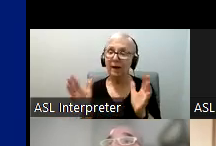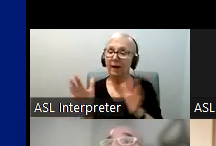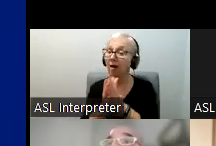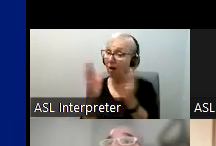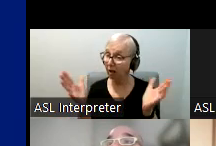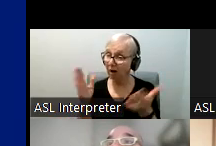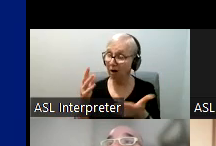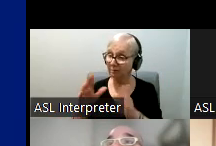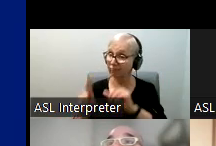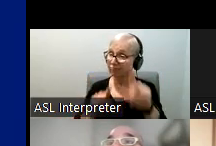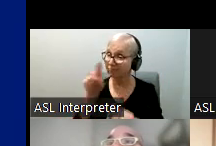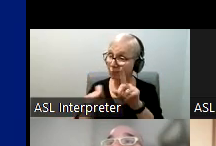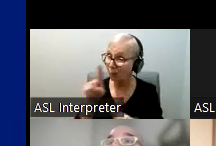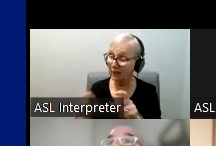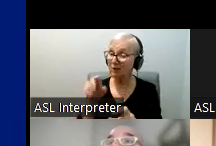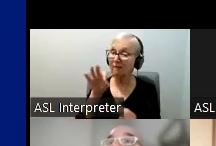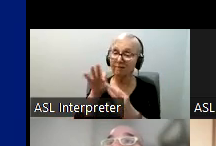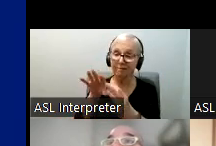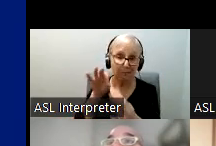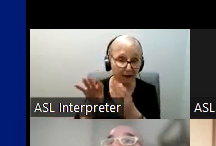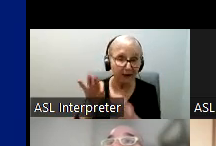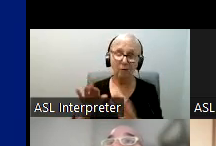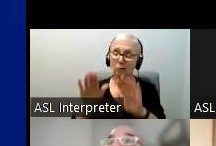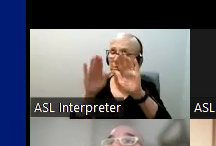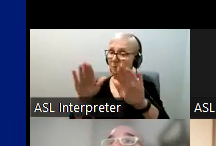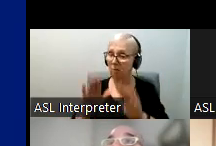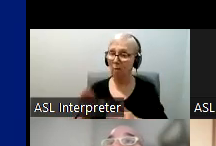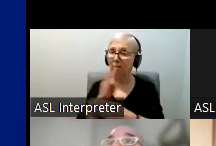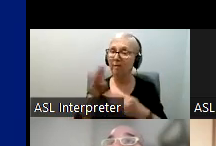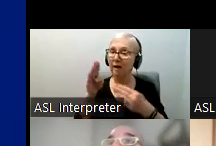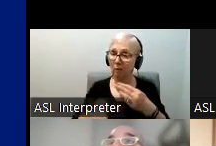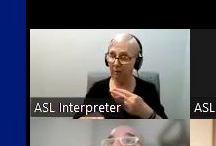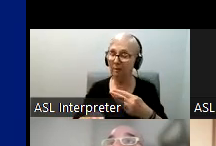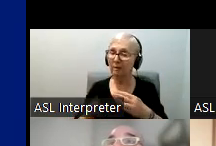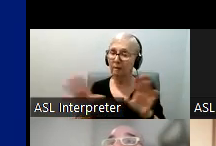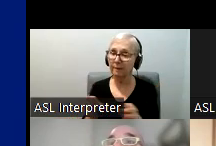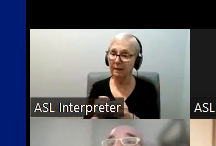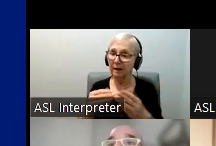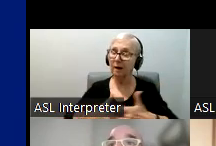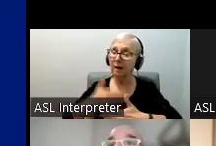and lots of questions and feedback. So with that, we will adjourn the meeting. Our next